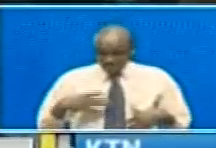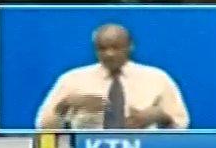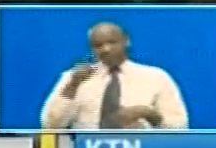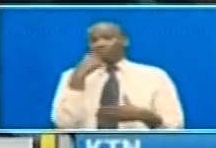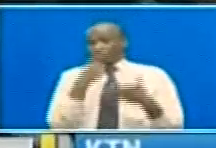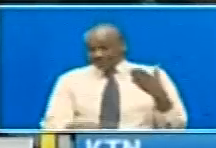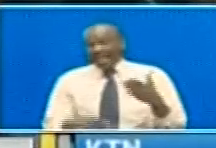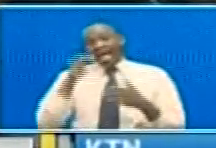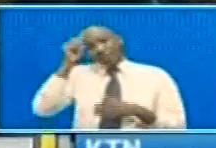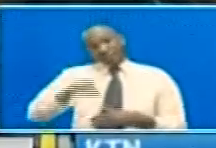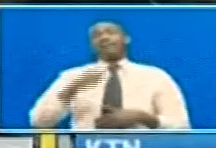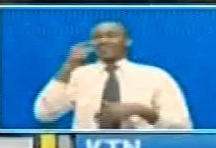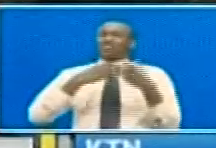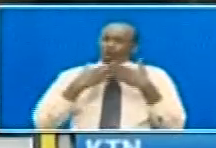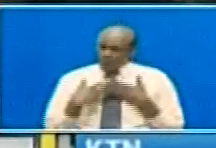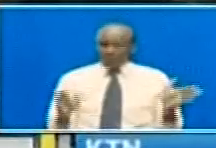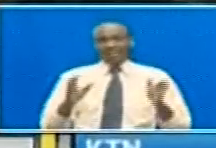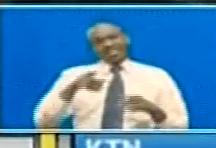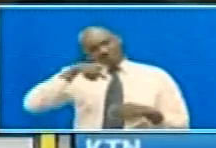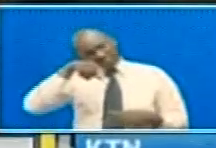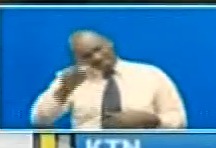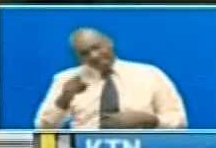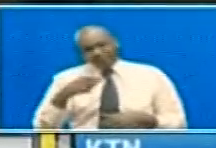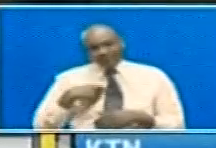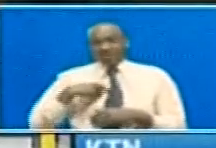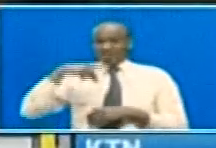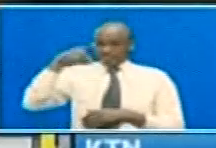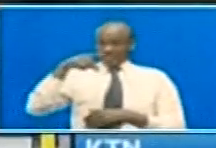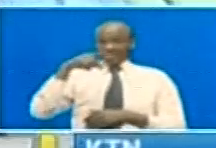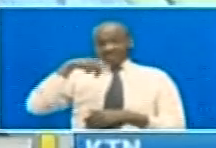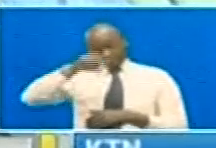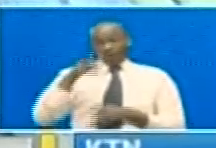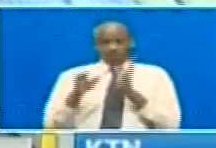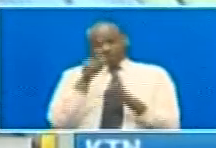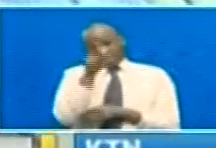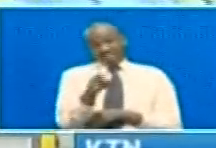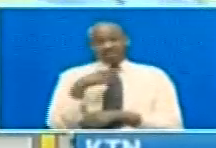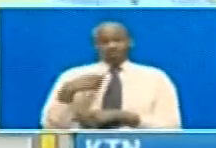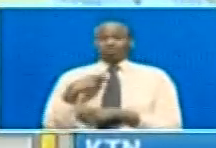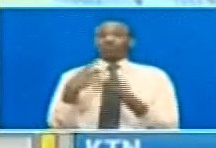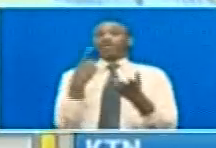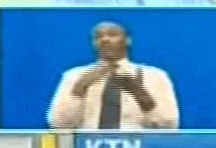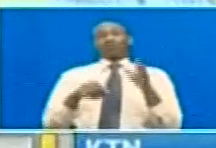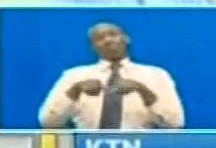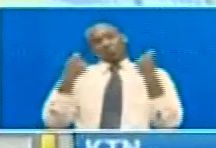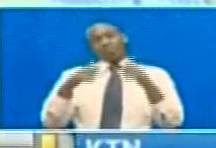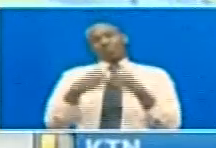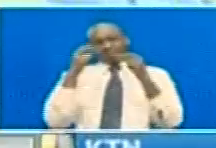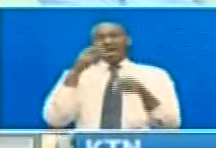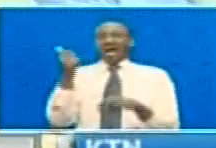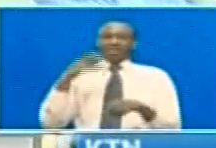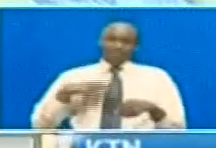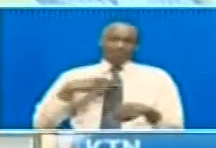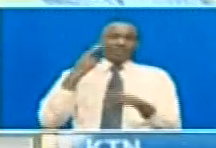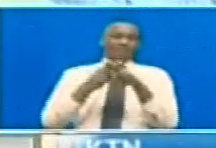MPs to come out in the open and stop taking advantage of parliamentary privileges to make statements bent on tarnishing and destroying other